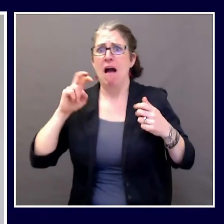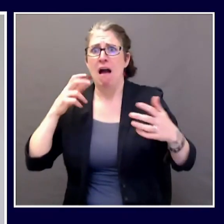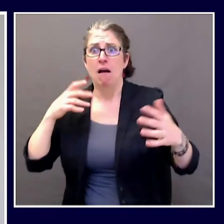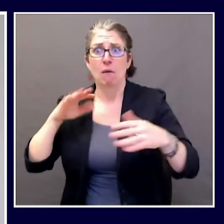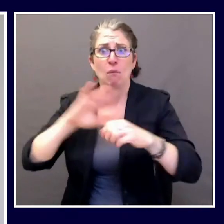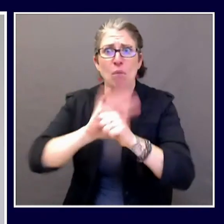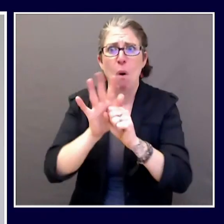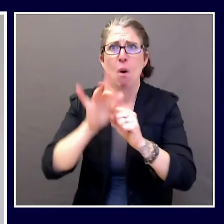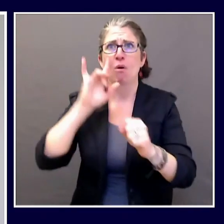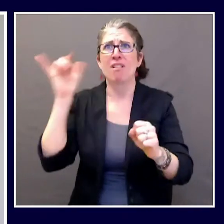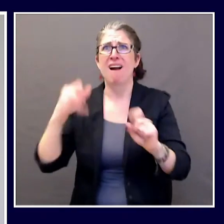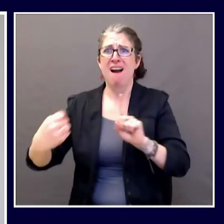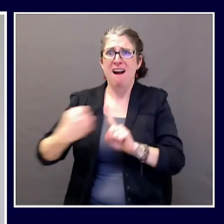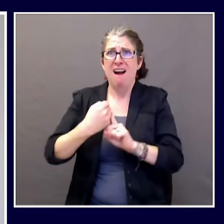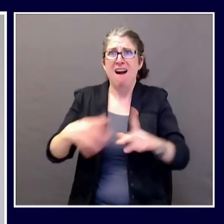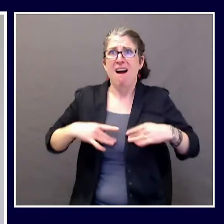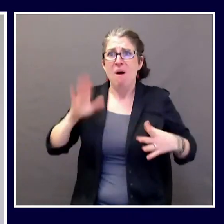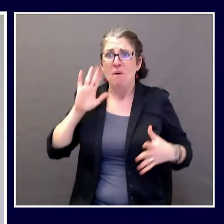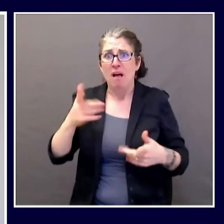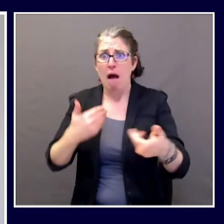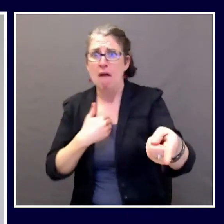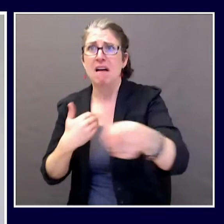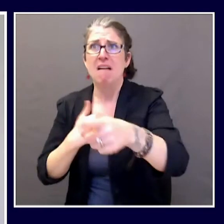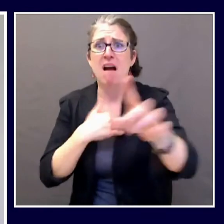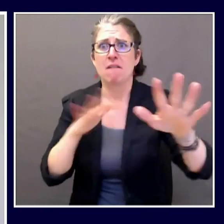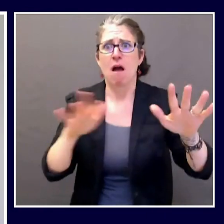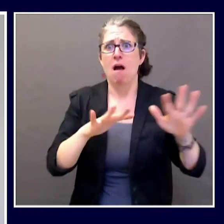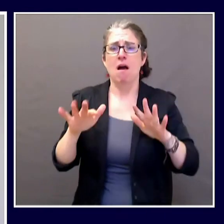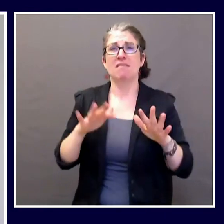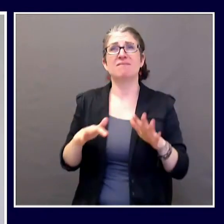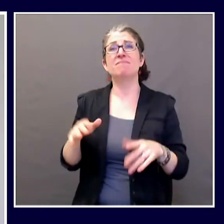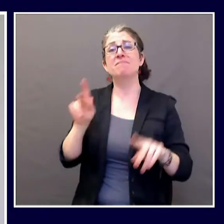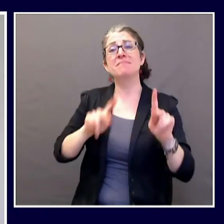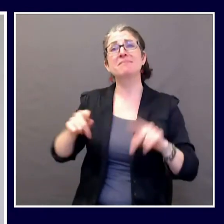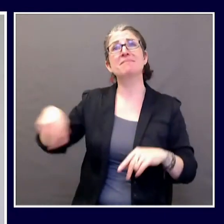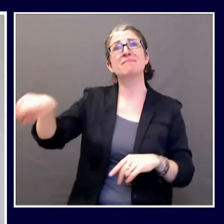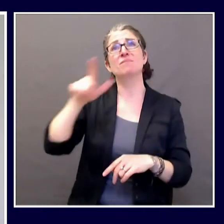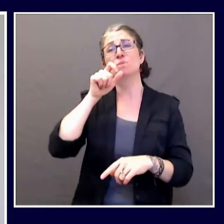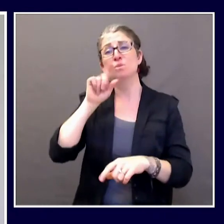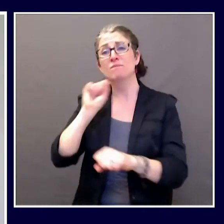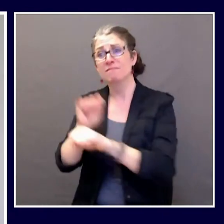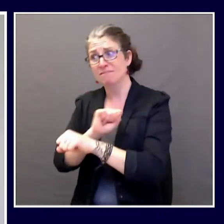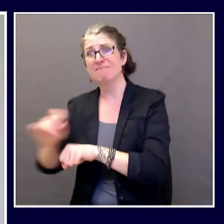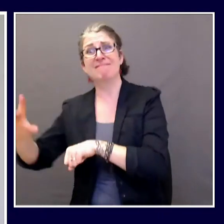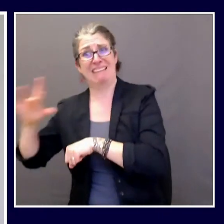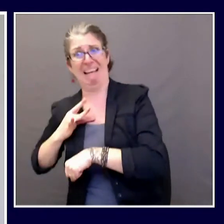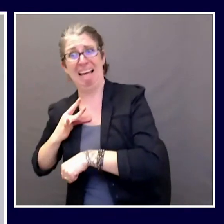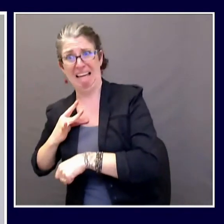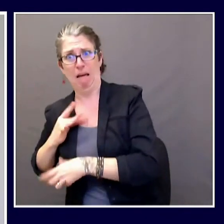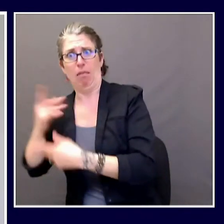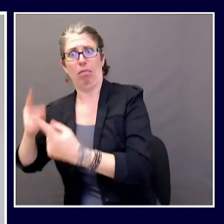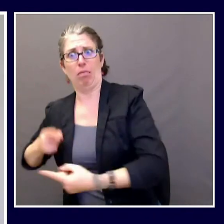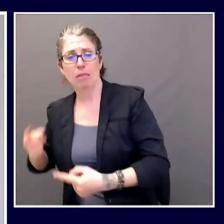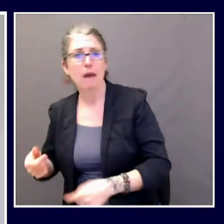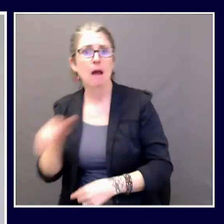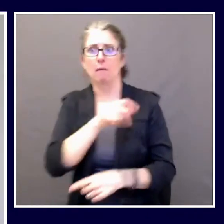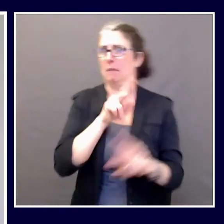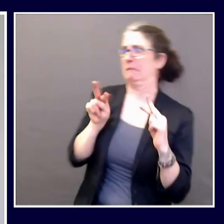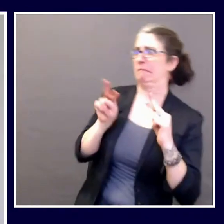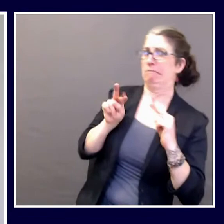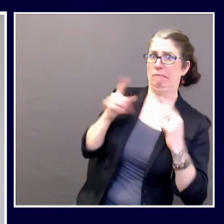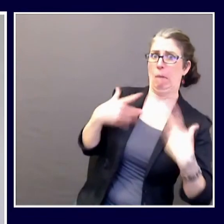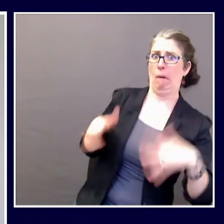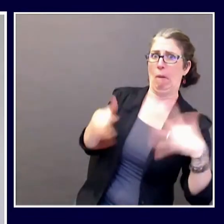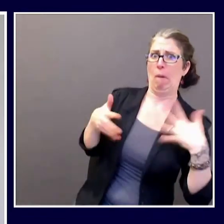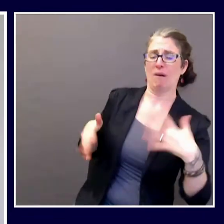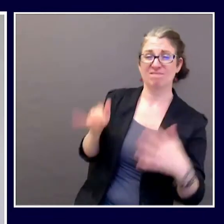for Maine CDC to say that you should quarantine or isolate. But what if you don't have a safe space in which to do that? What